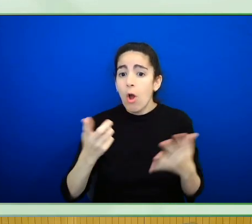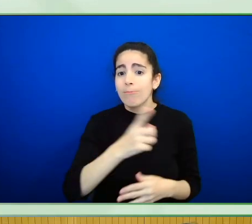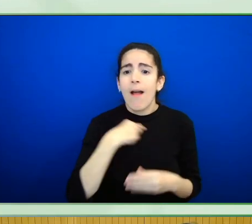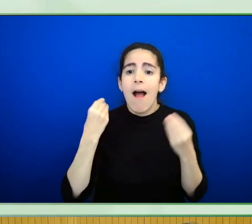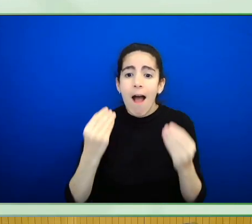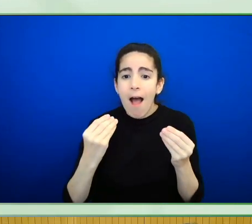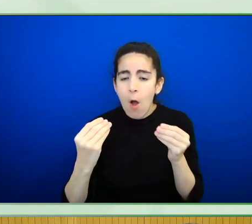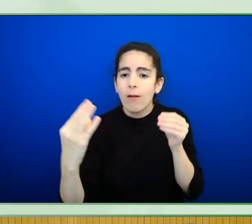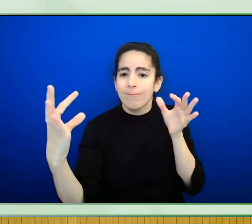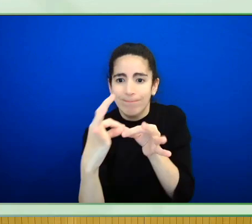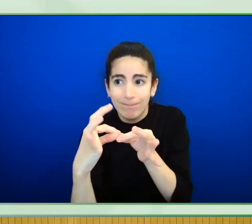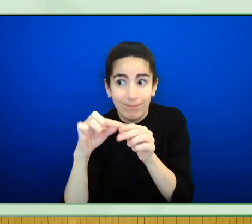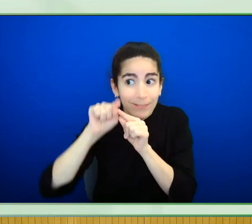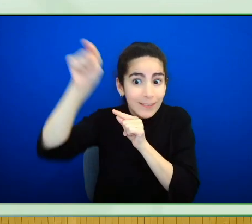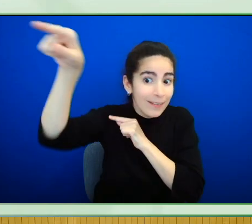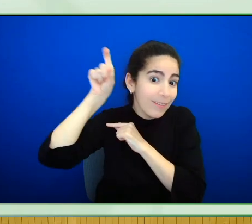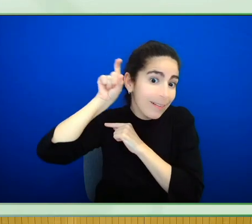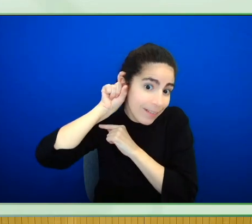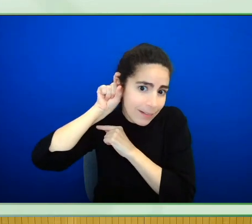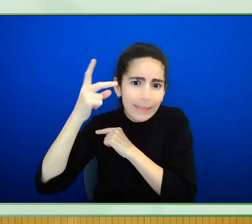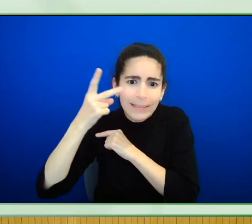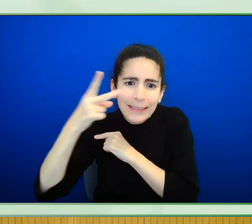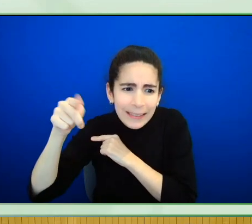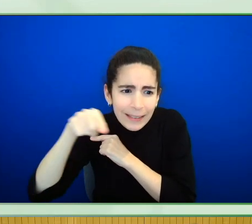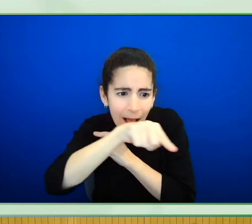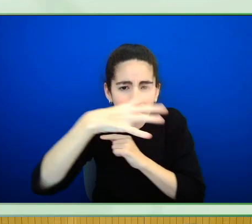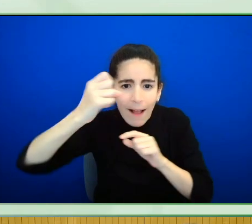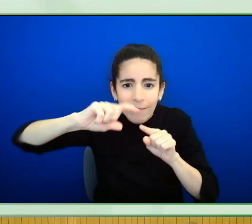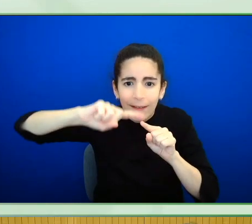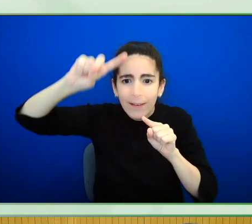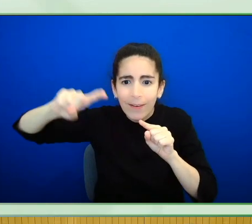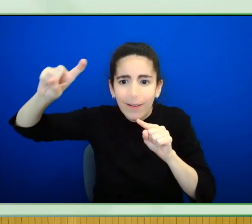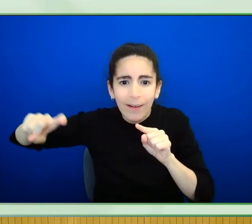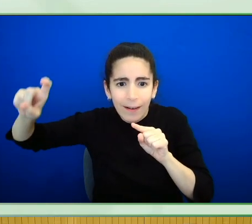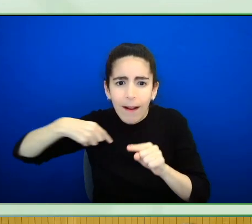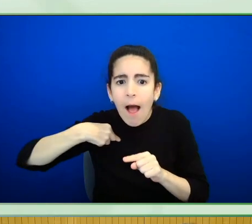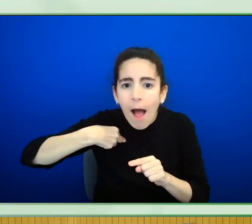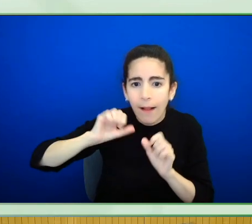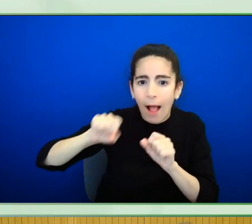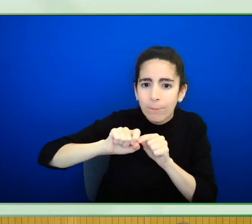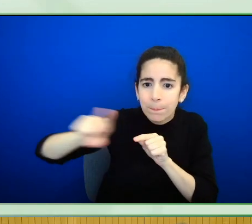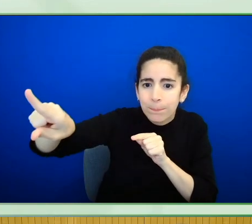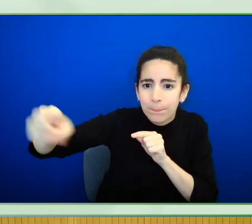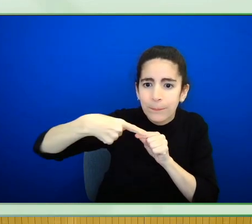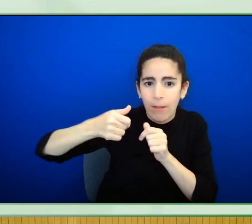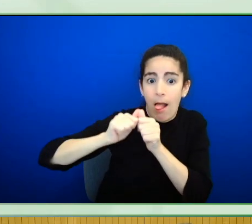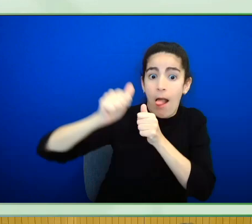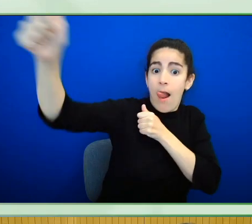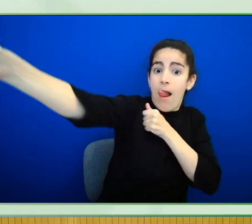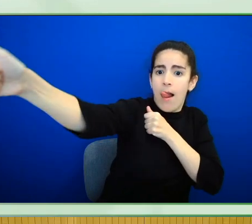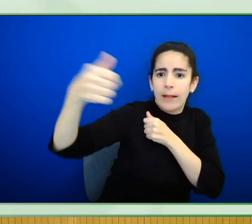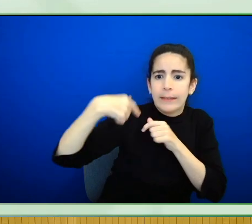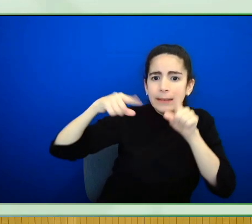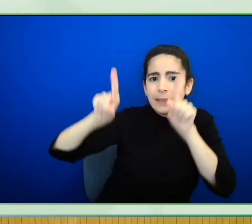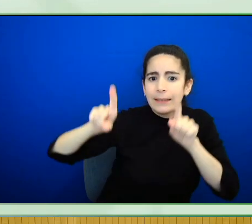make an audiology session, our follow-up session, or in the case they have other brand of hearing aids that